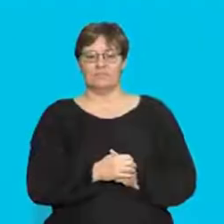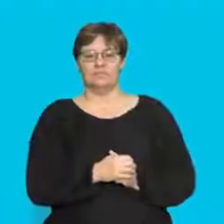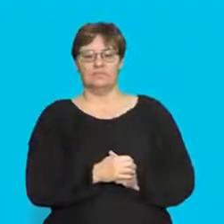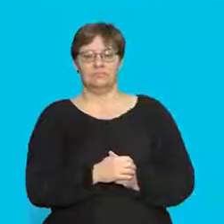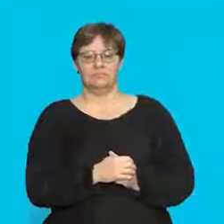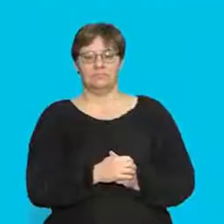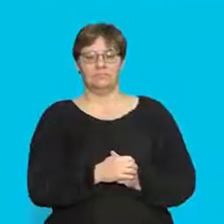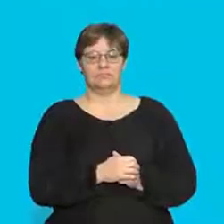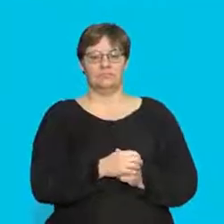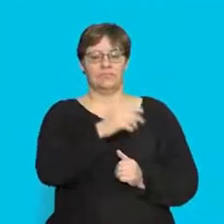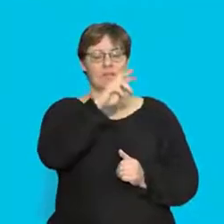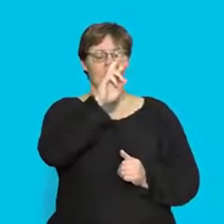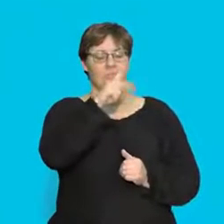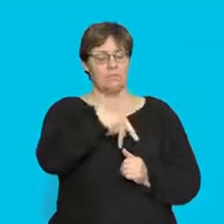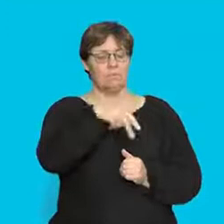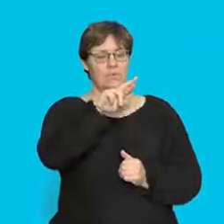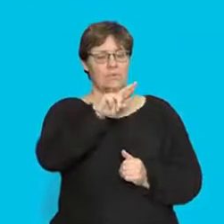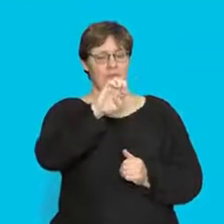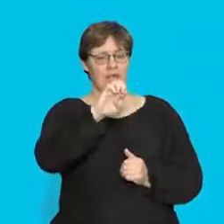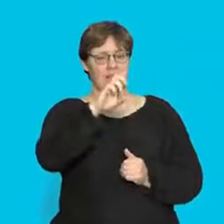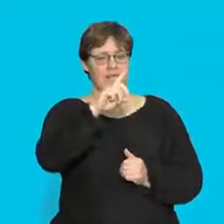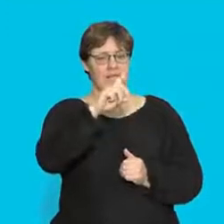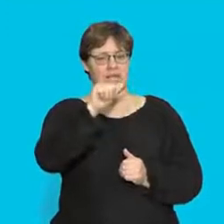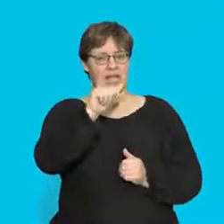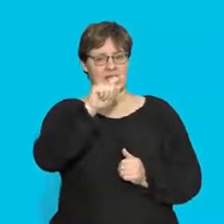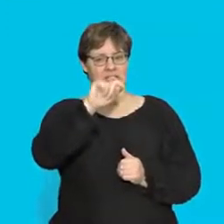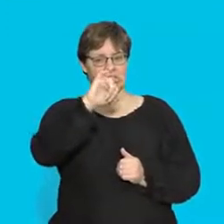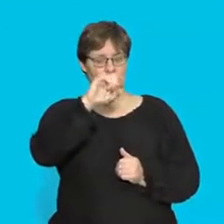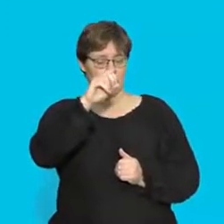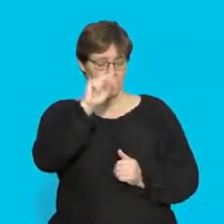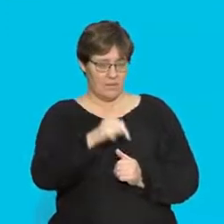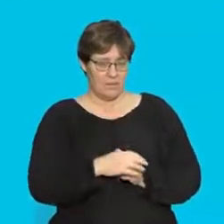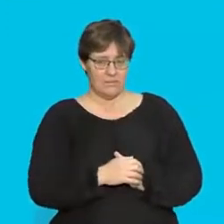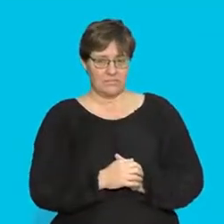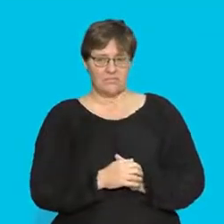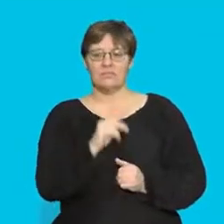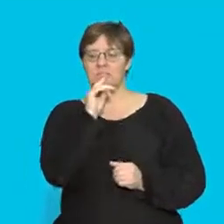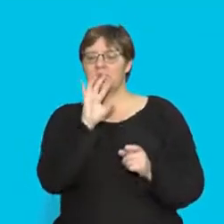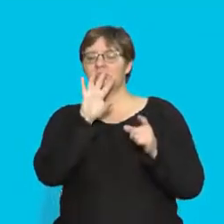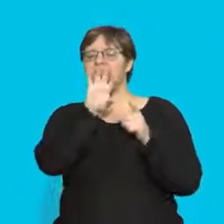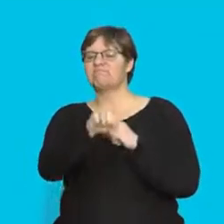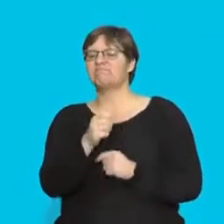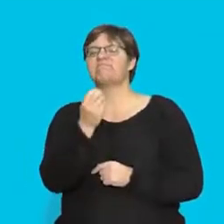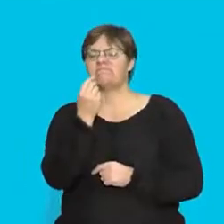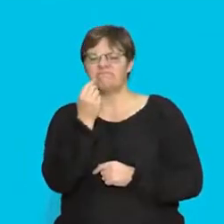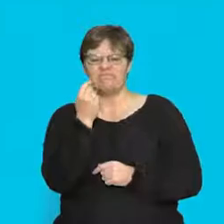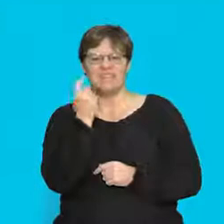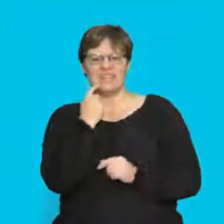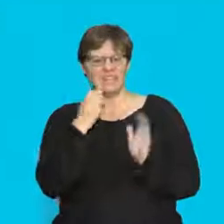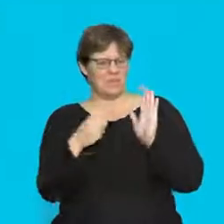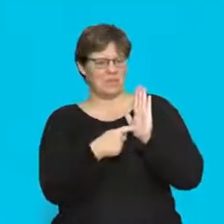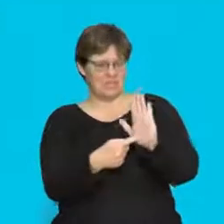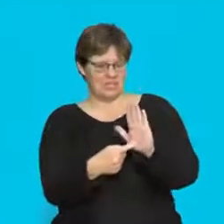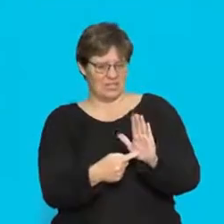interaction, known as predation. So I think this little picture sums it up very nicely.